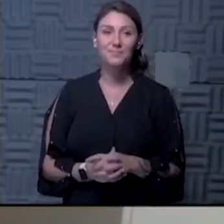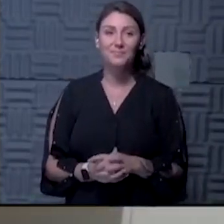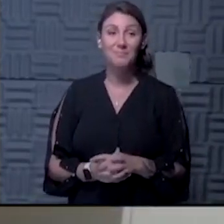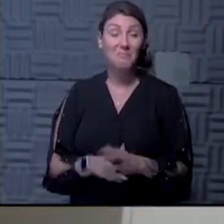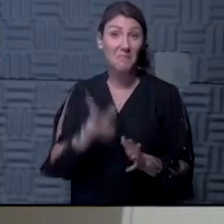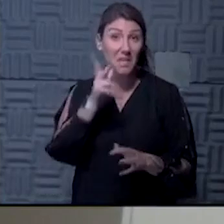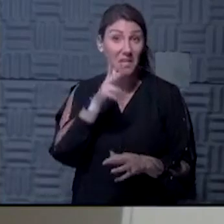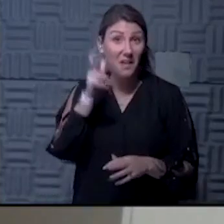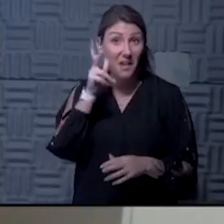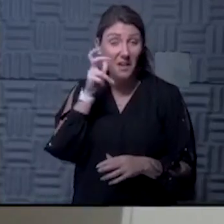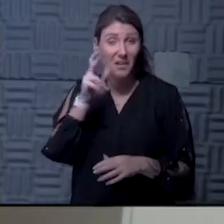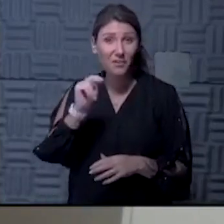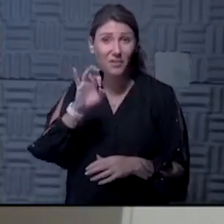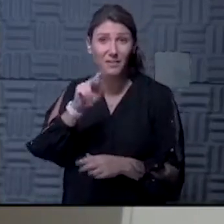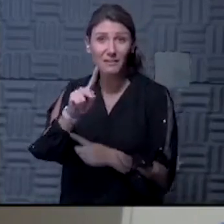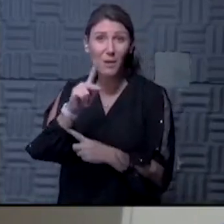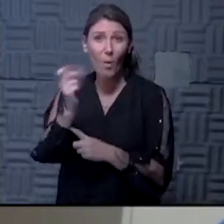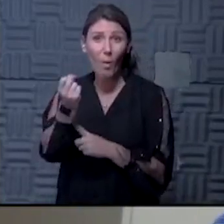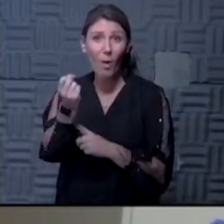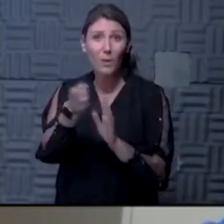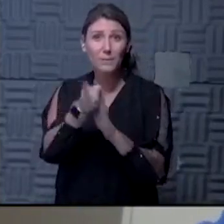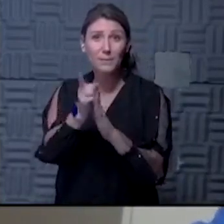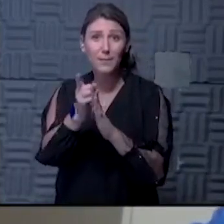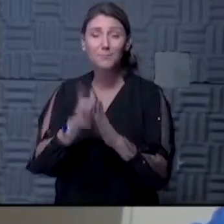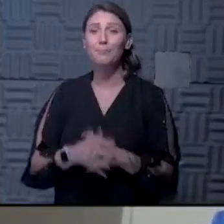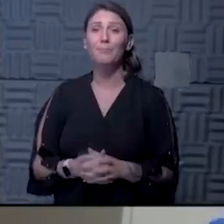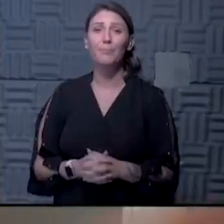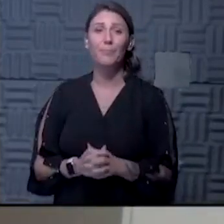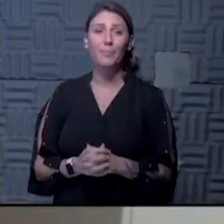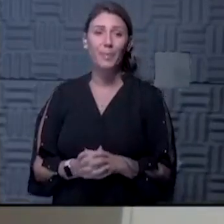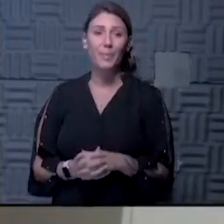Oh, we're not hearing you, Nick. Hang on just a sec.